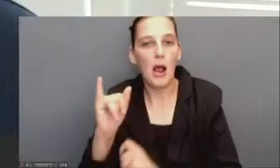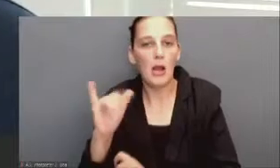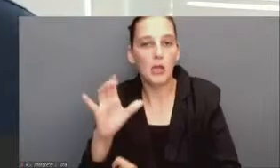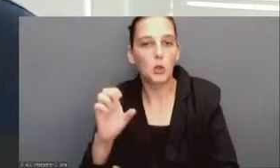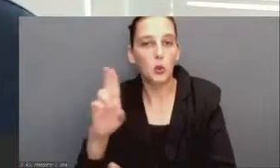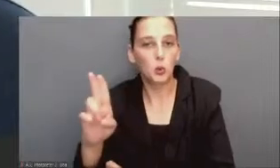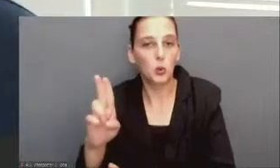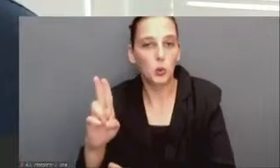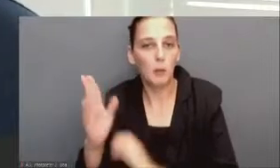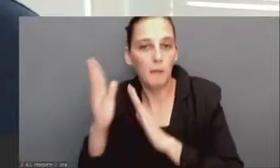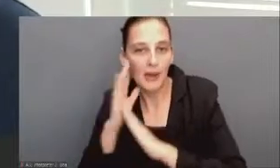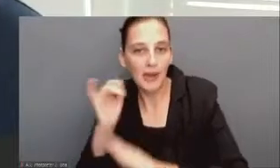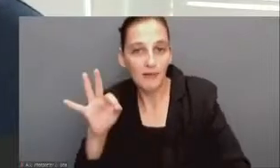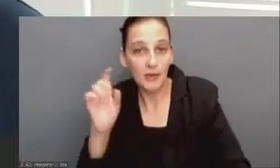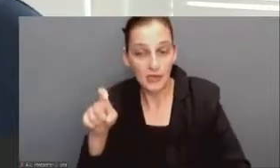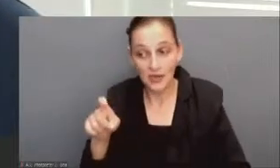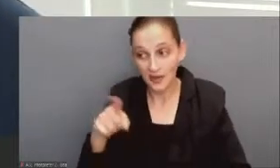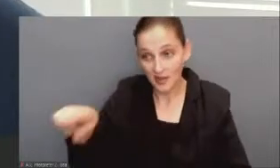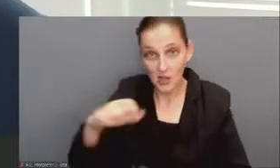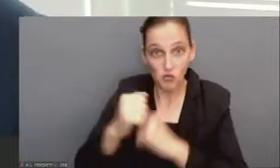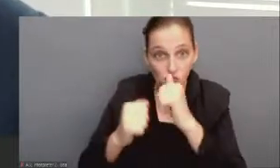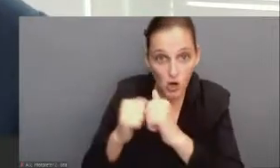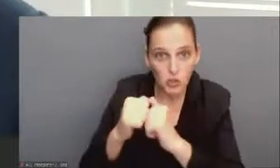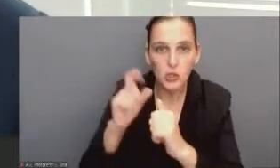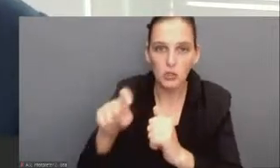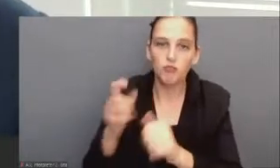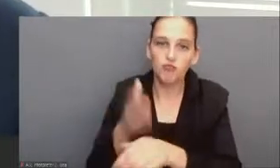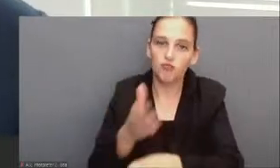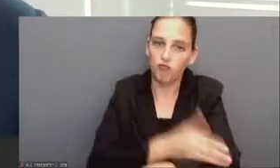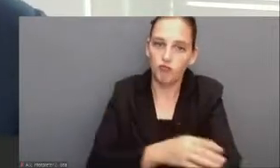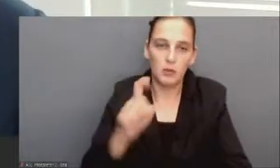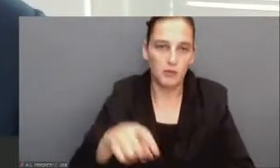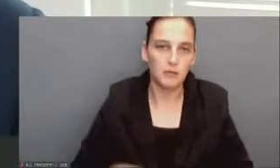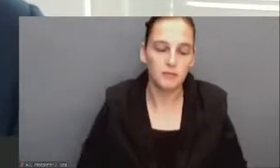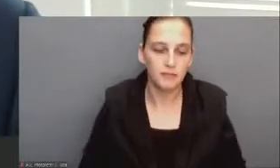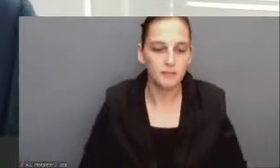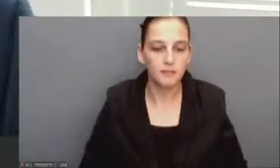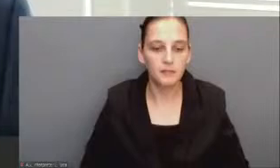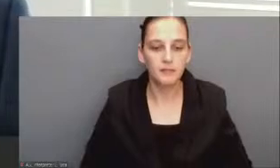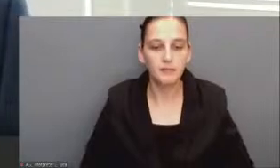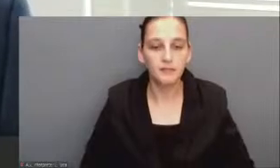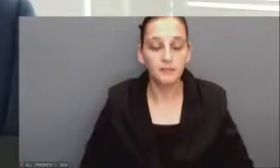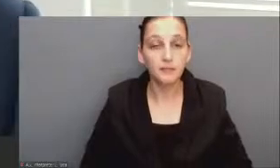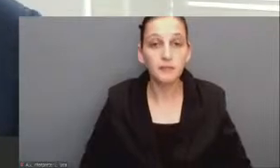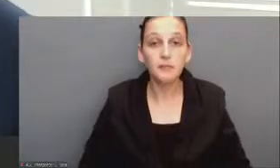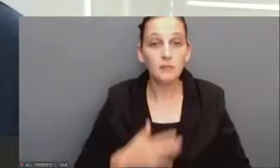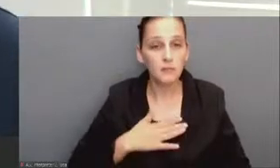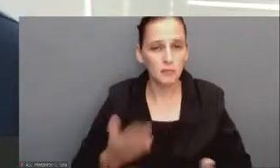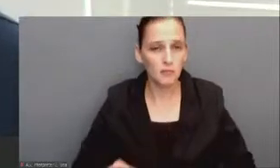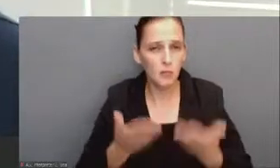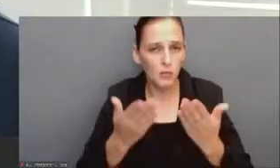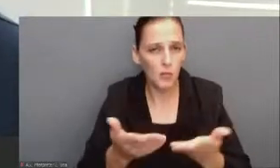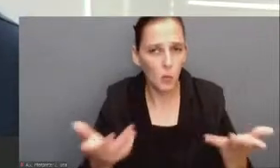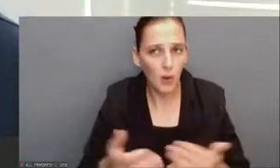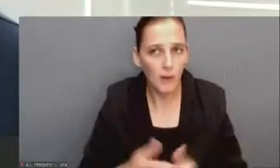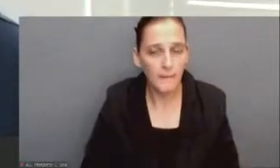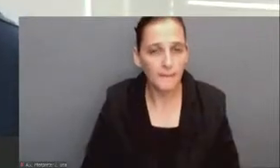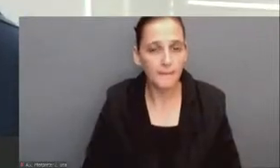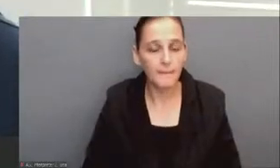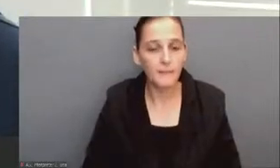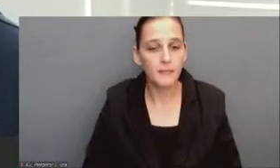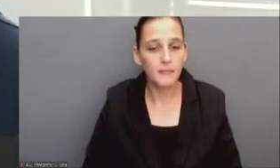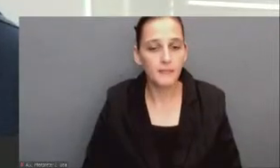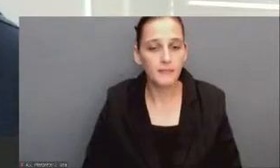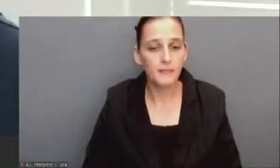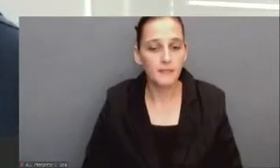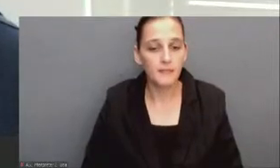infrastructure of the safety net is essential. Finally, in terms of some recommendations, we need to make sure first that